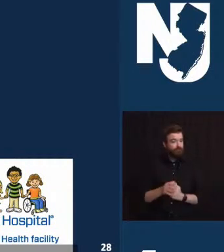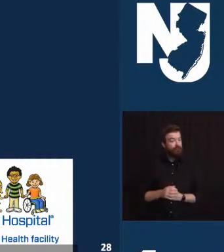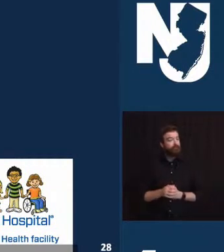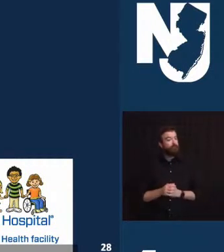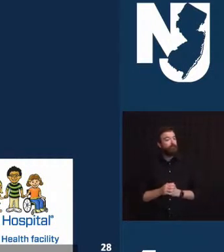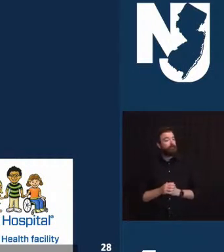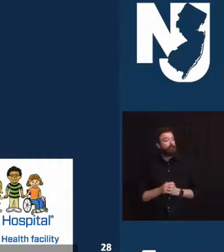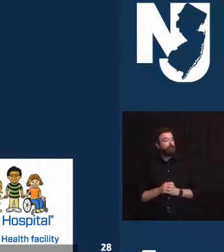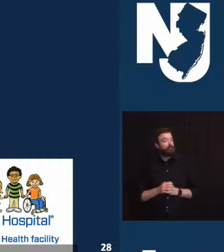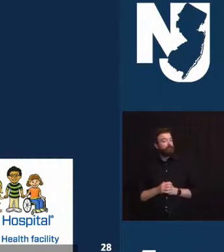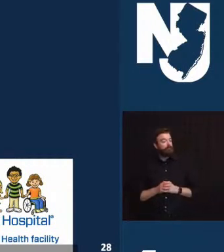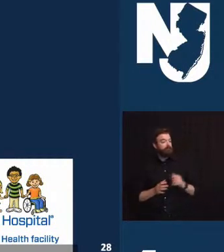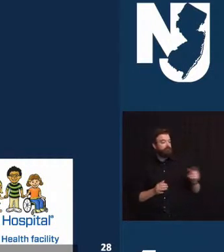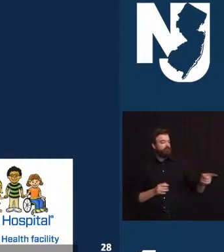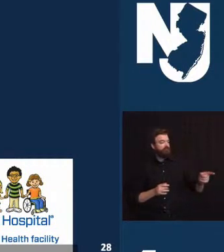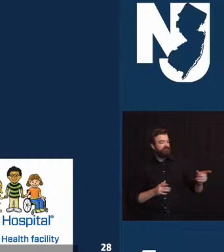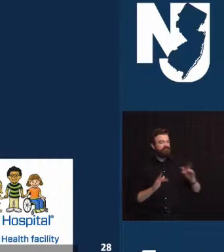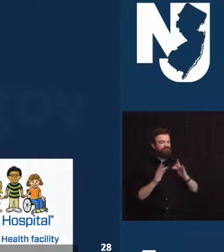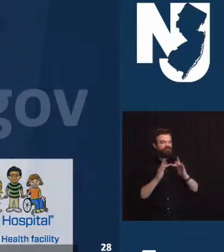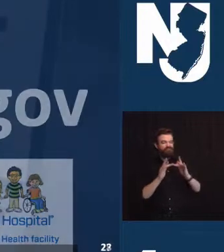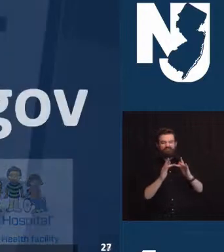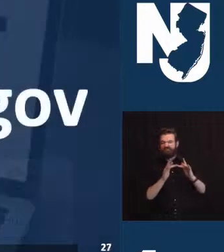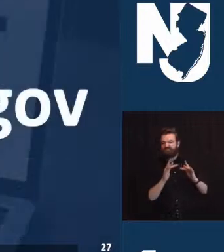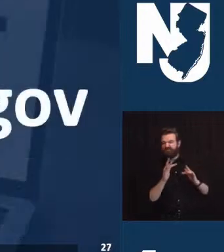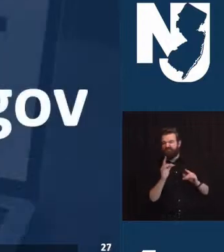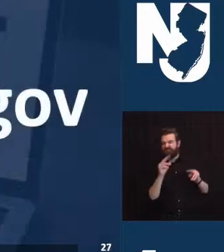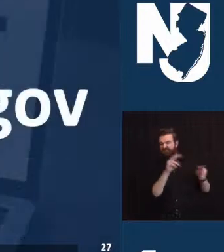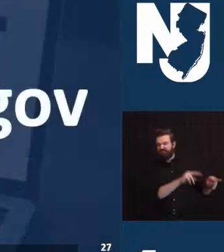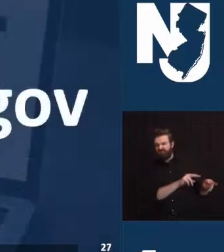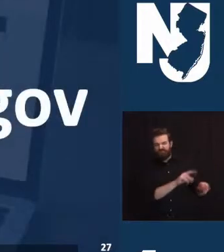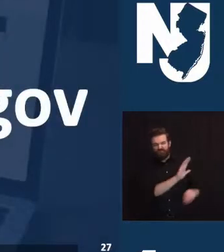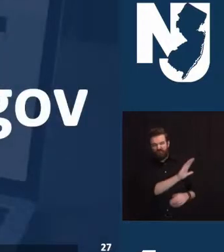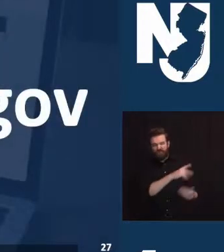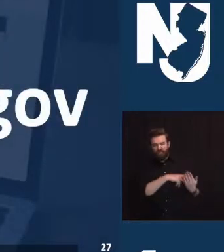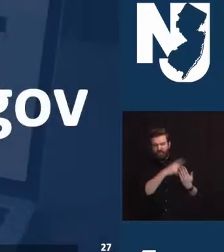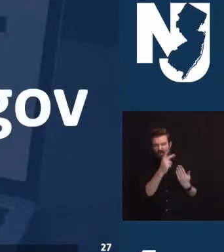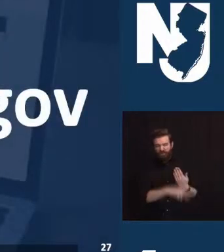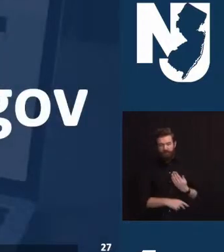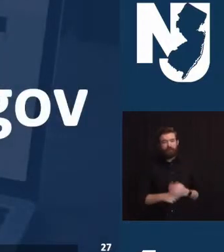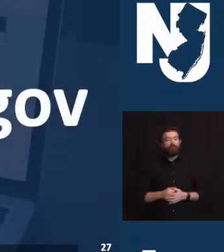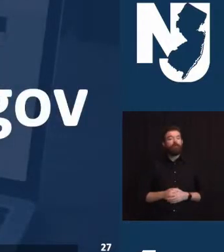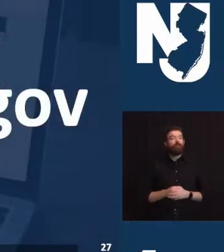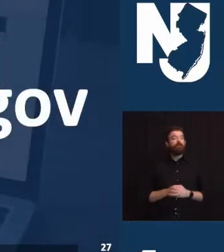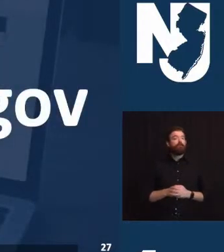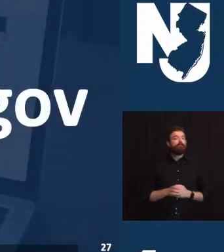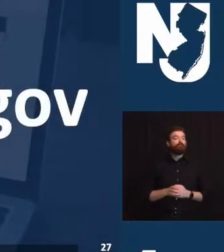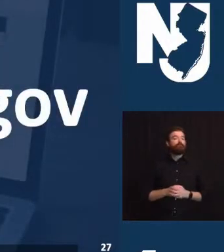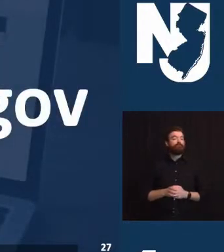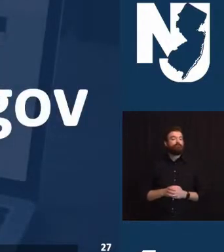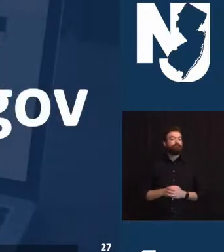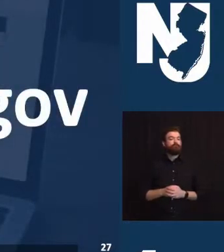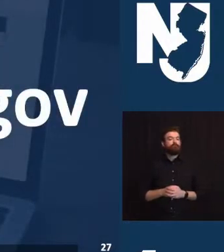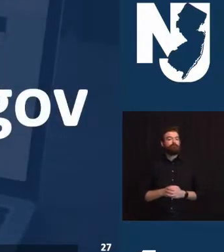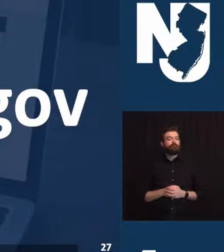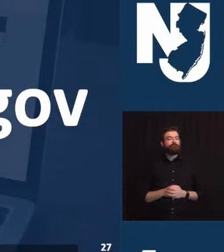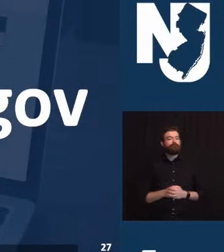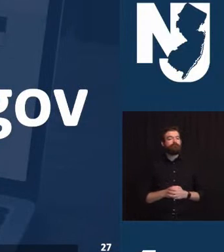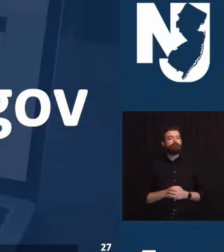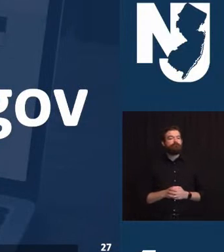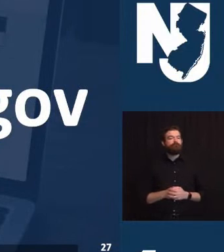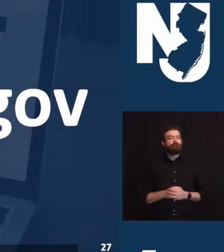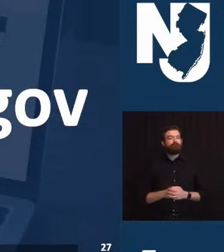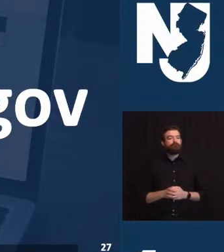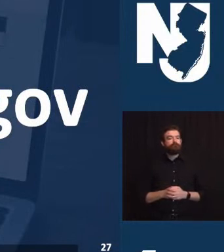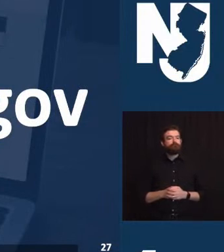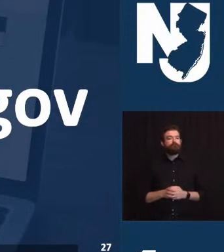opportunityproject.org. And for the rest of us, we still have to work together to give a little of ourselves to make sure we win the fight against